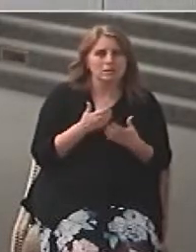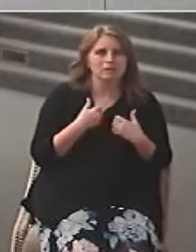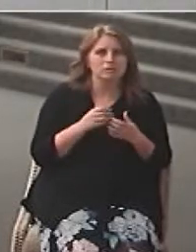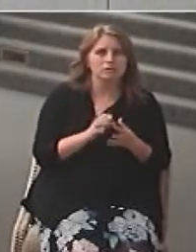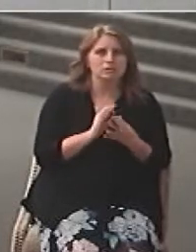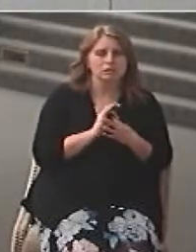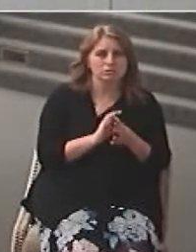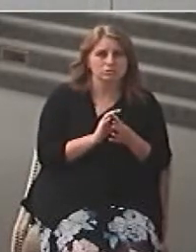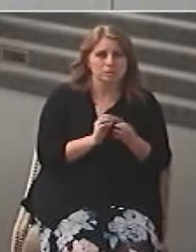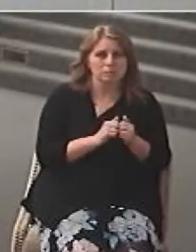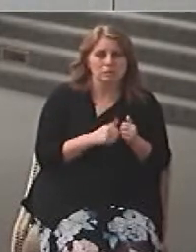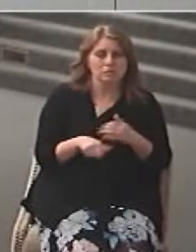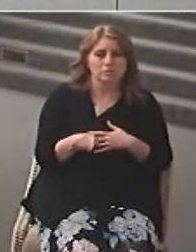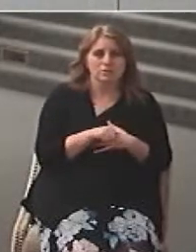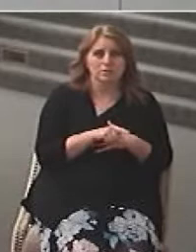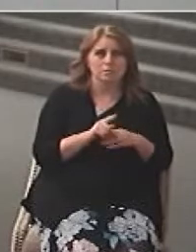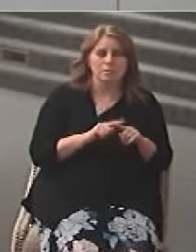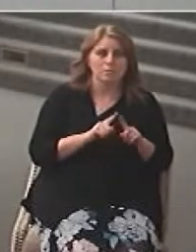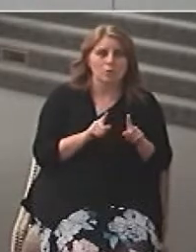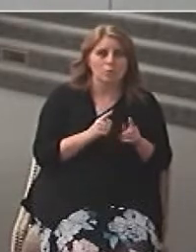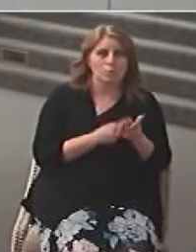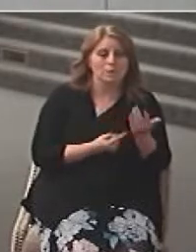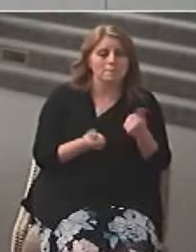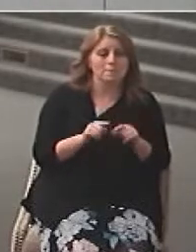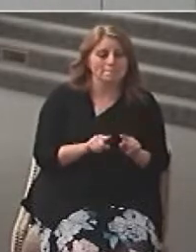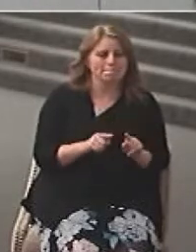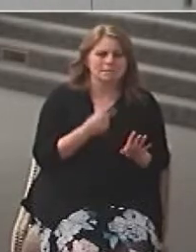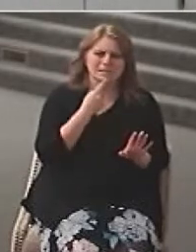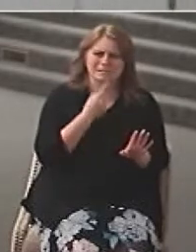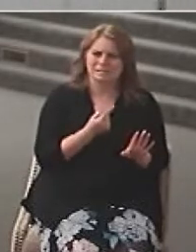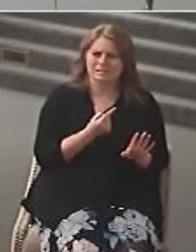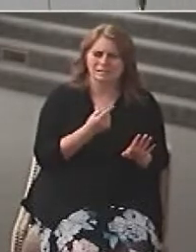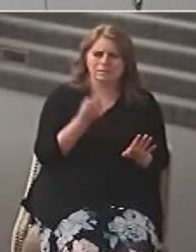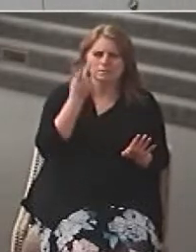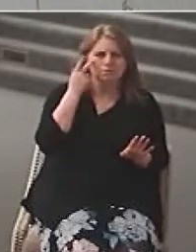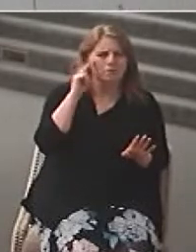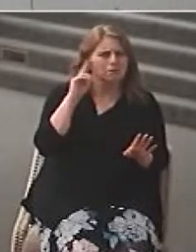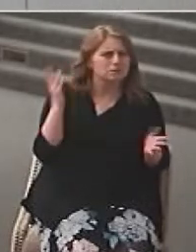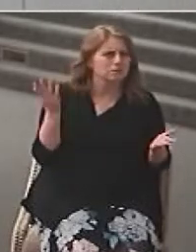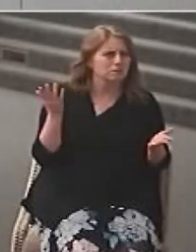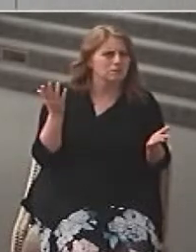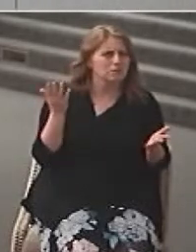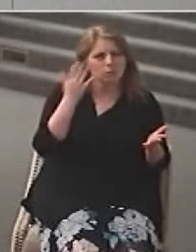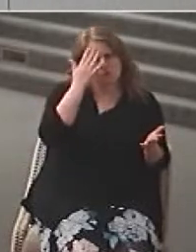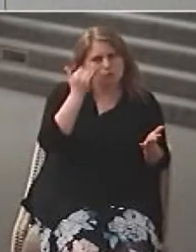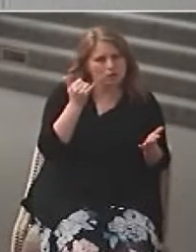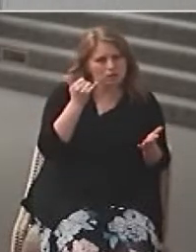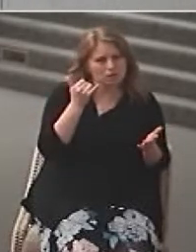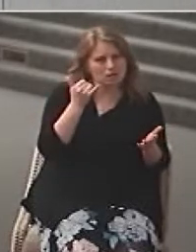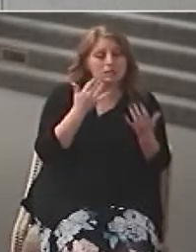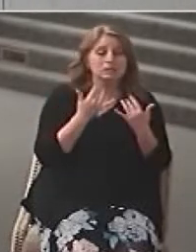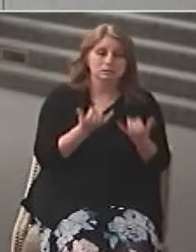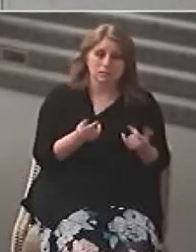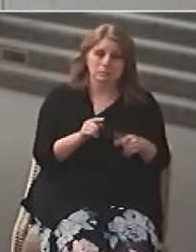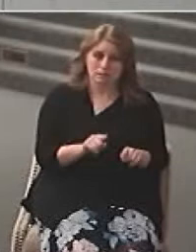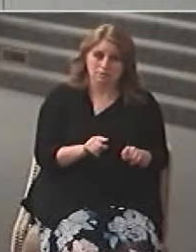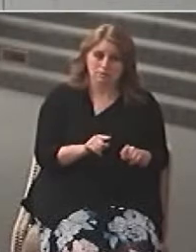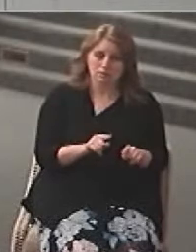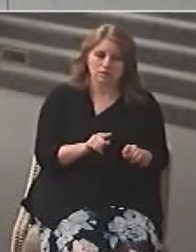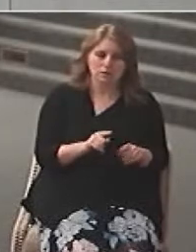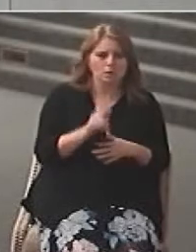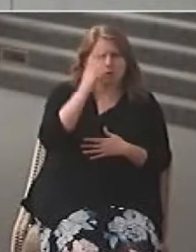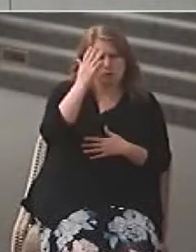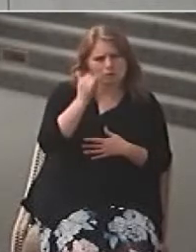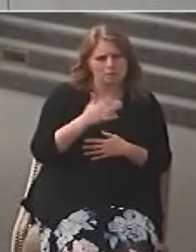with Him. But you know what happens? They say, I just don't understand why this happens or why